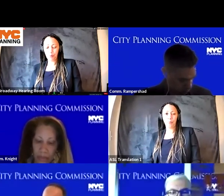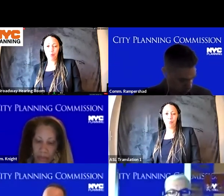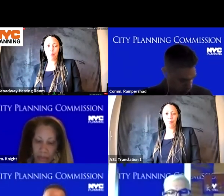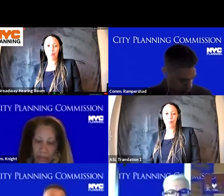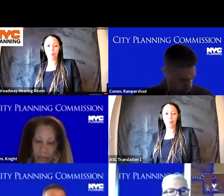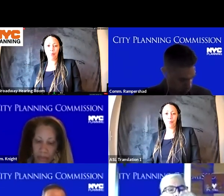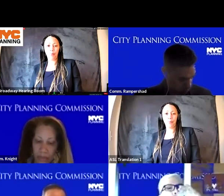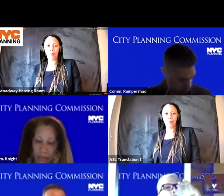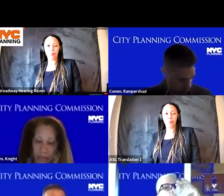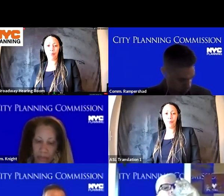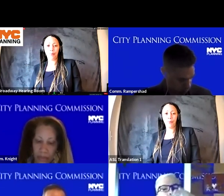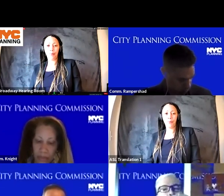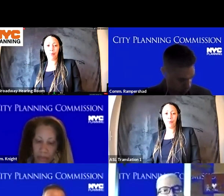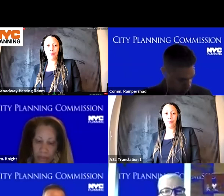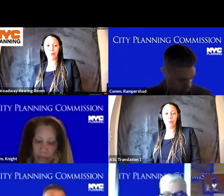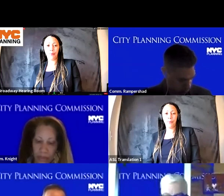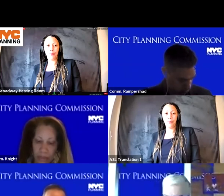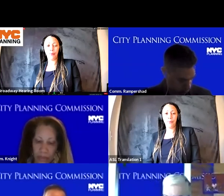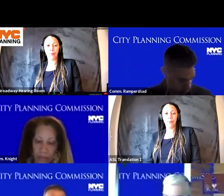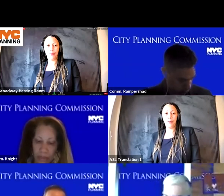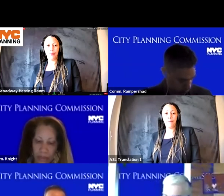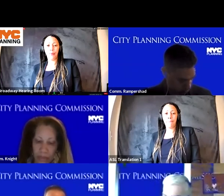this has to do with